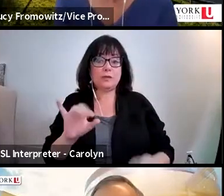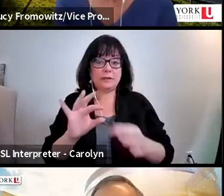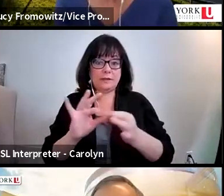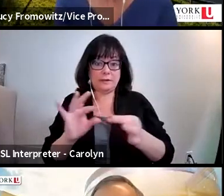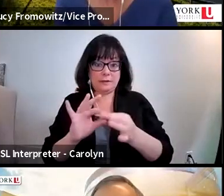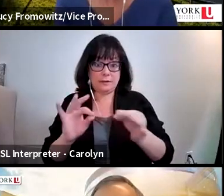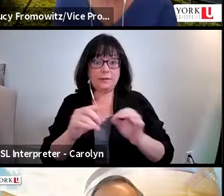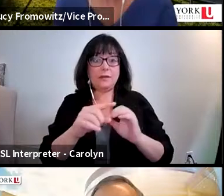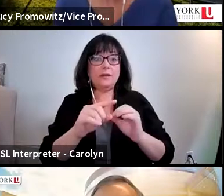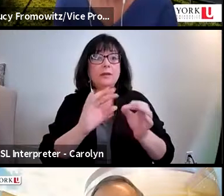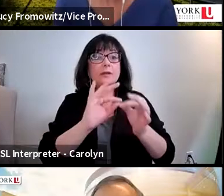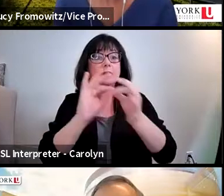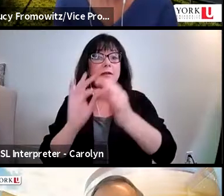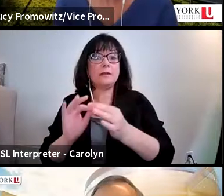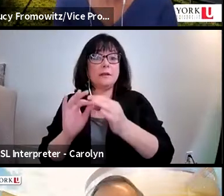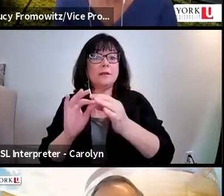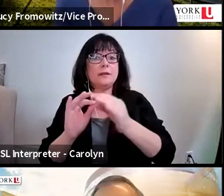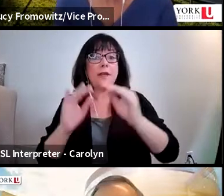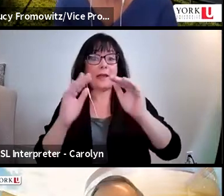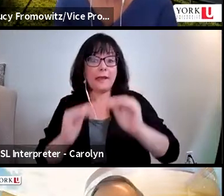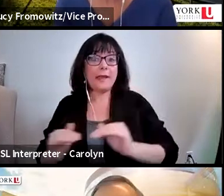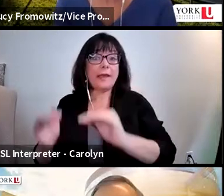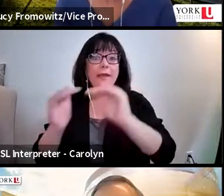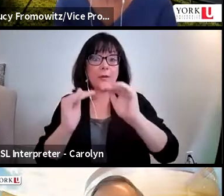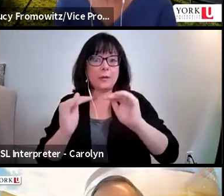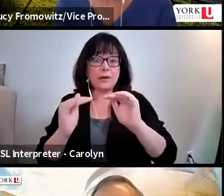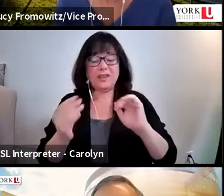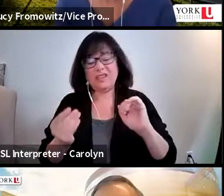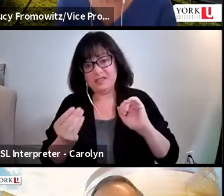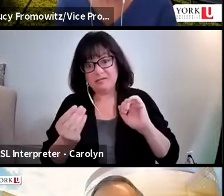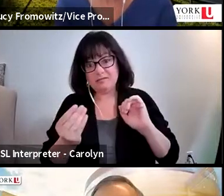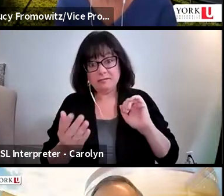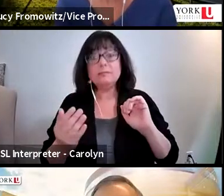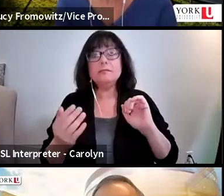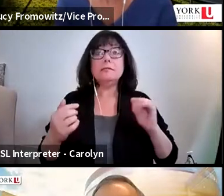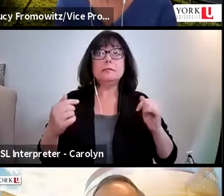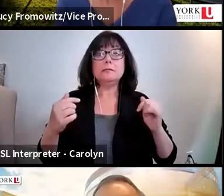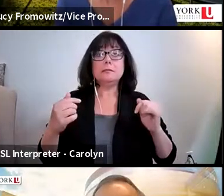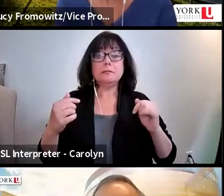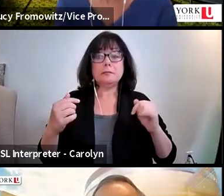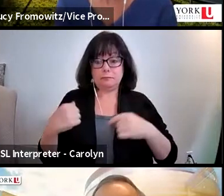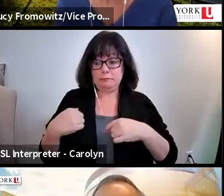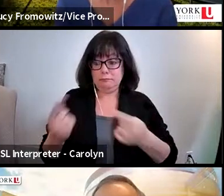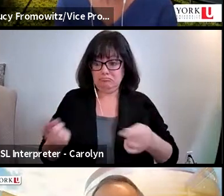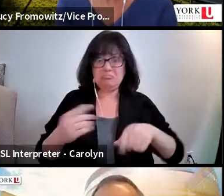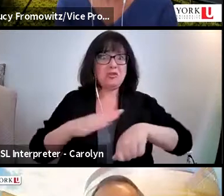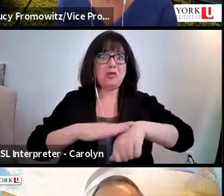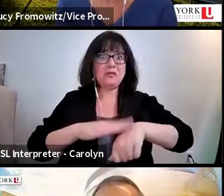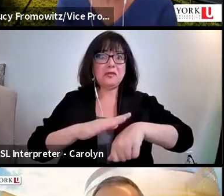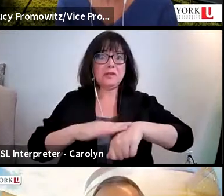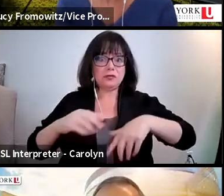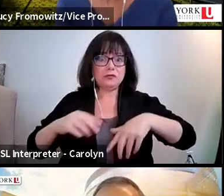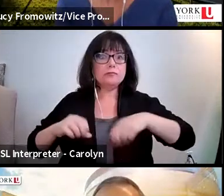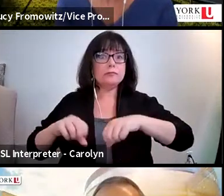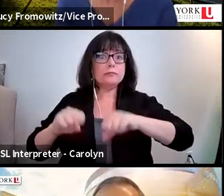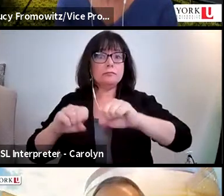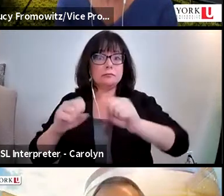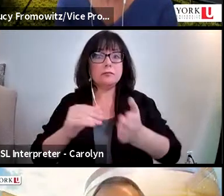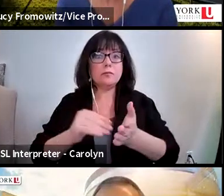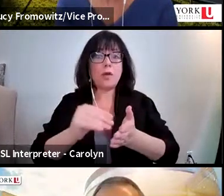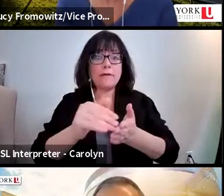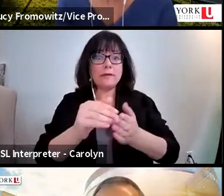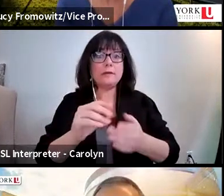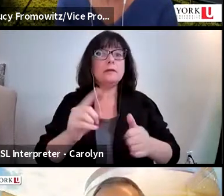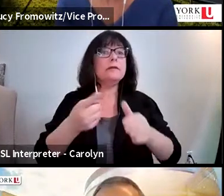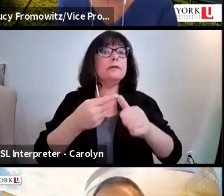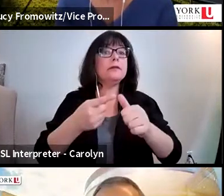equity plan. We've been undertaking consultations for quite a long time at York University, really starting with the Indigenous framework, and then of